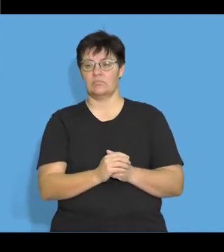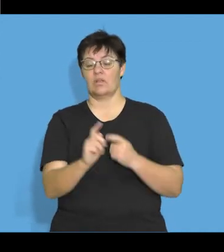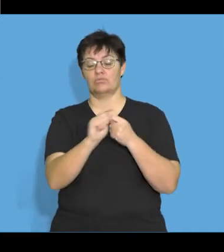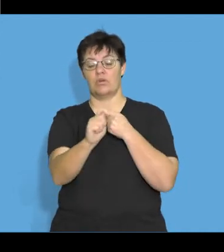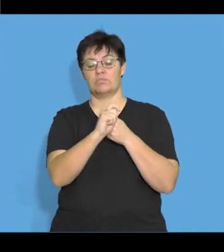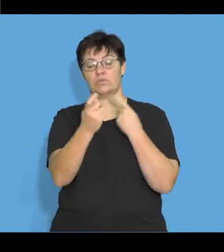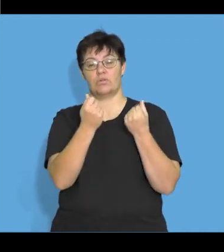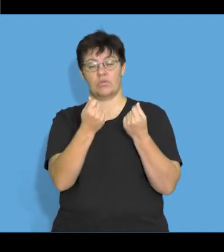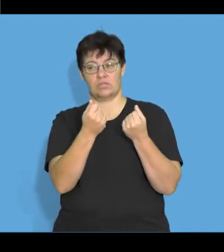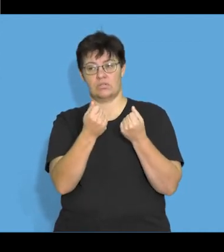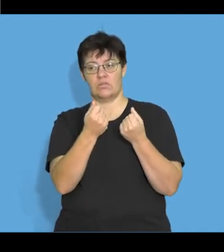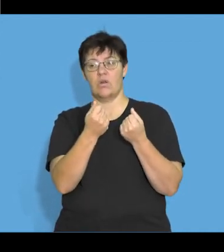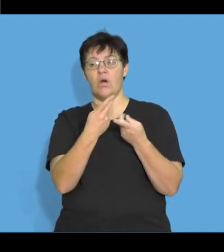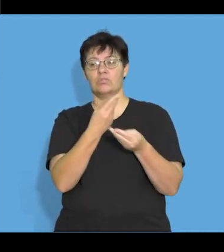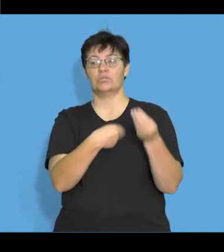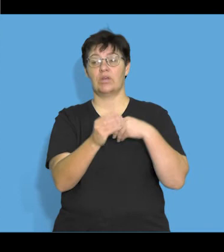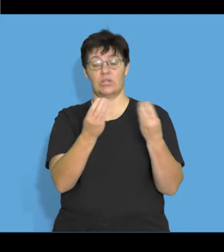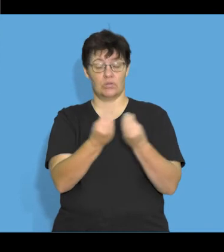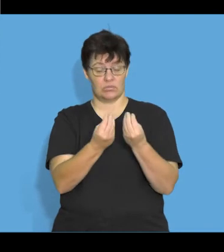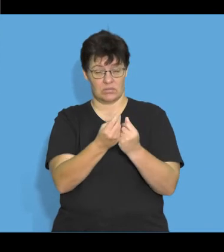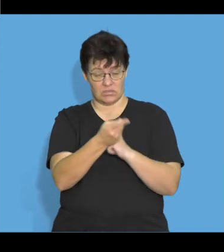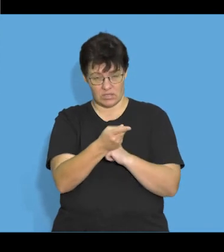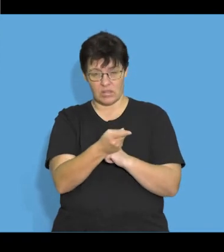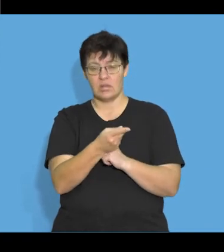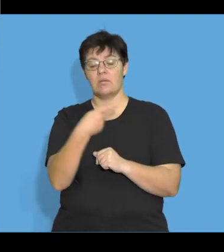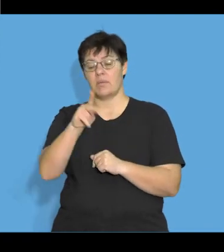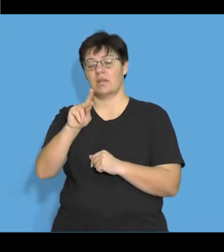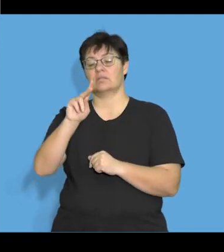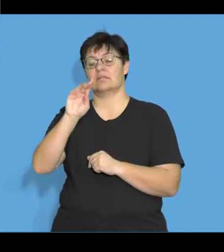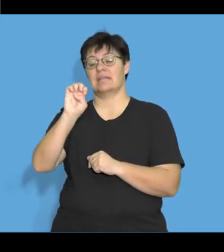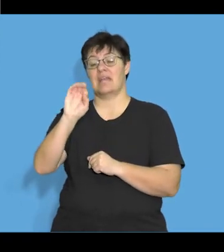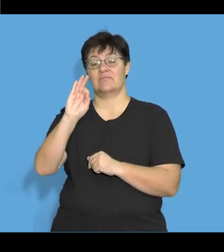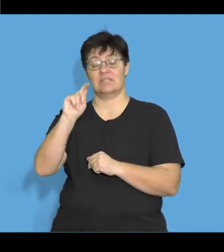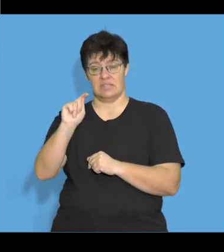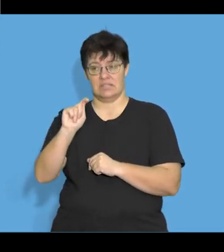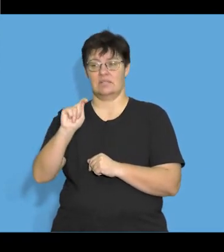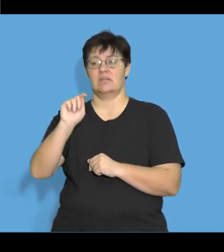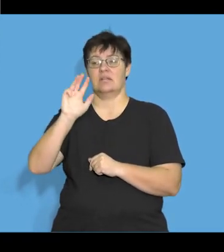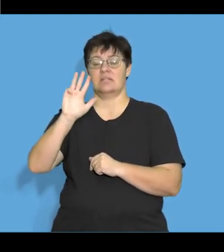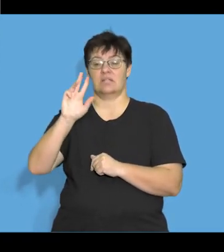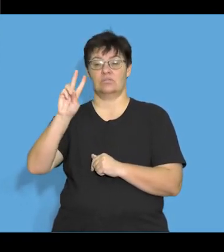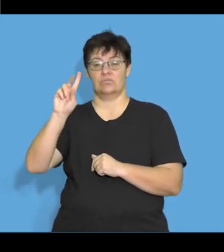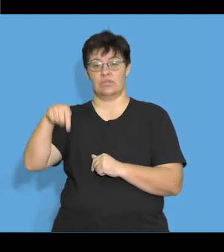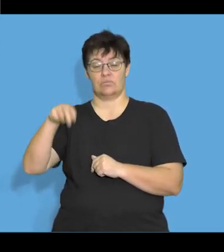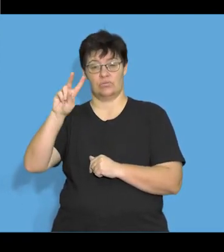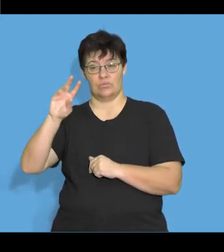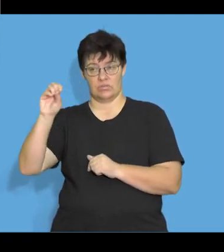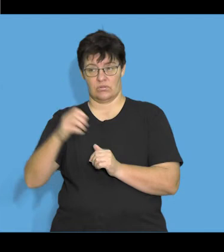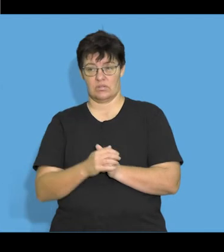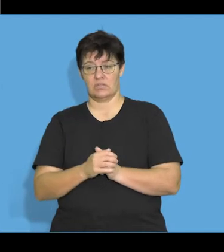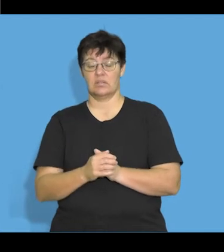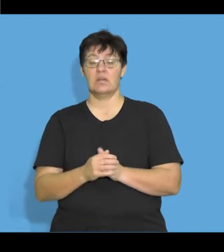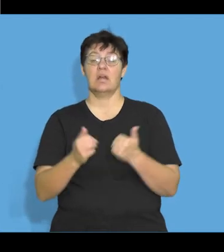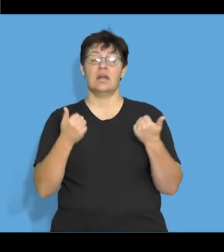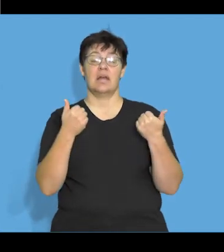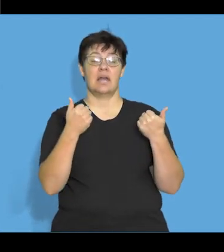transport cost on trading goods paid by EFT 92,200. Watch, account debited is carriage